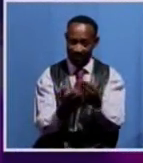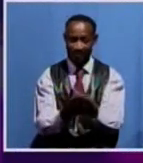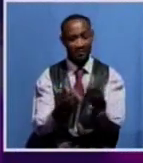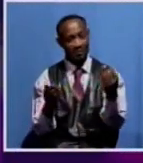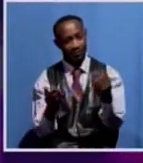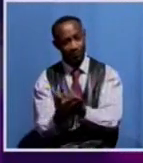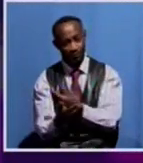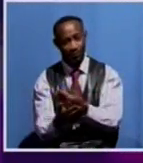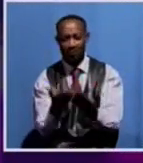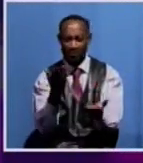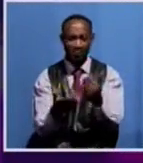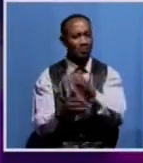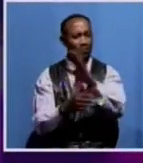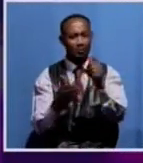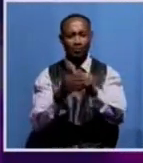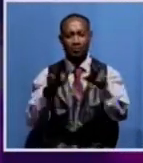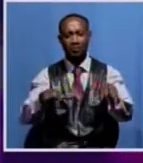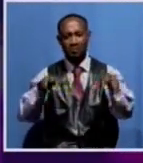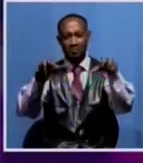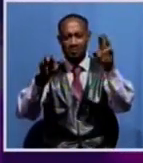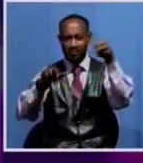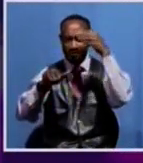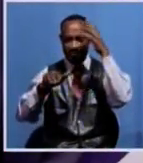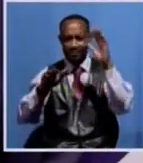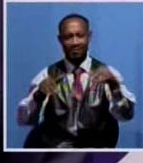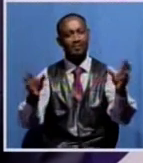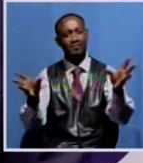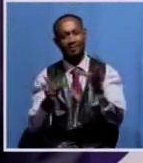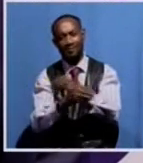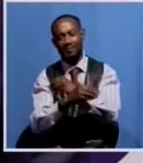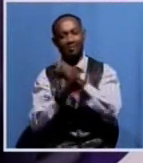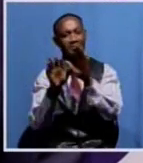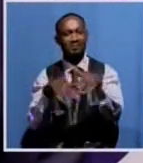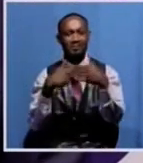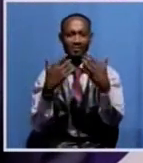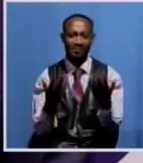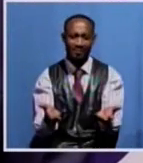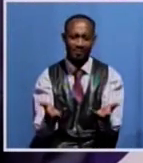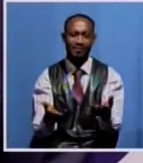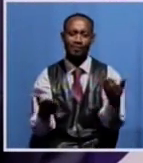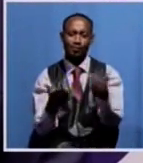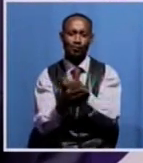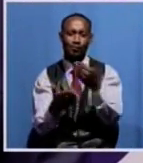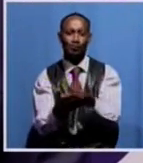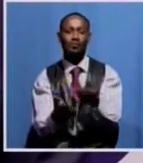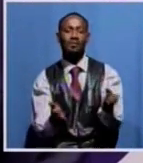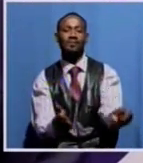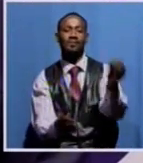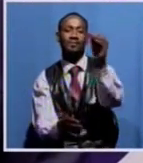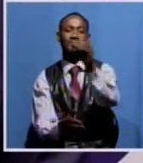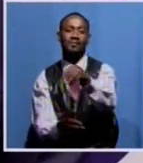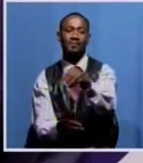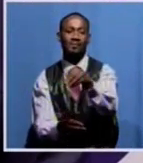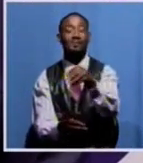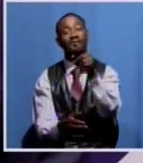the future to sort out the loans. Well, refinancing is a common strategy in